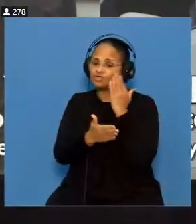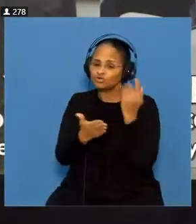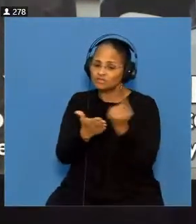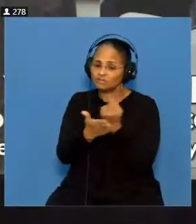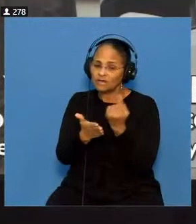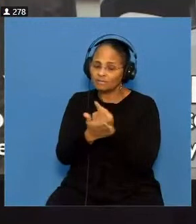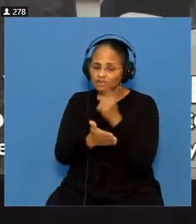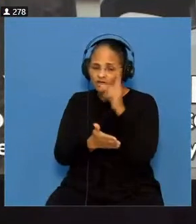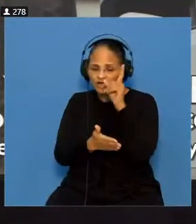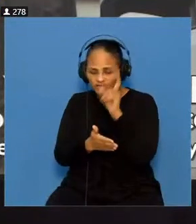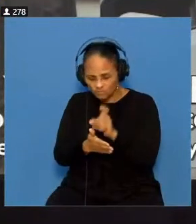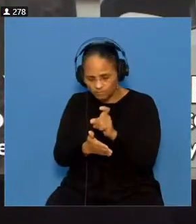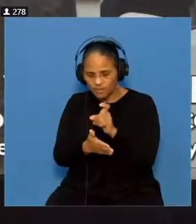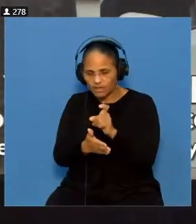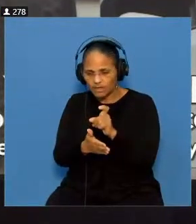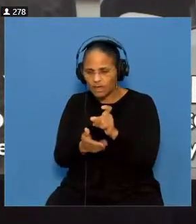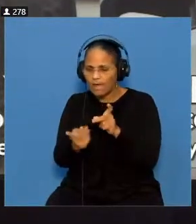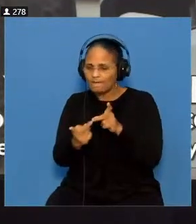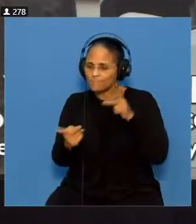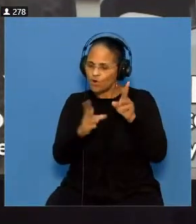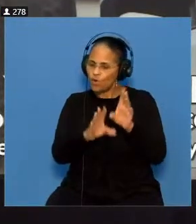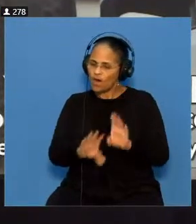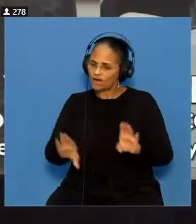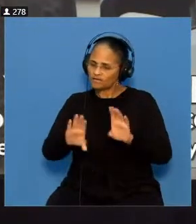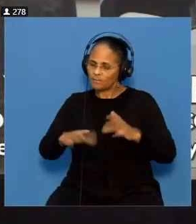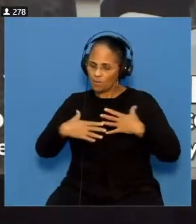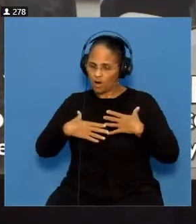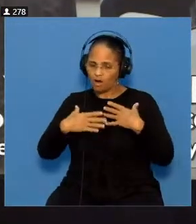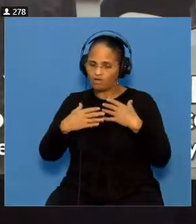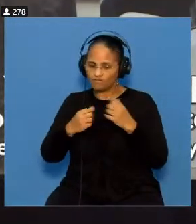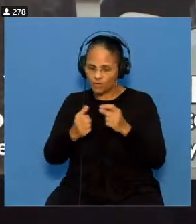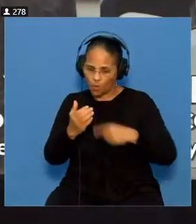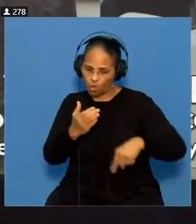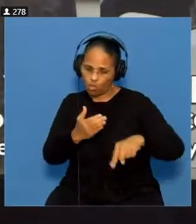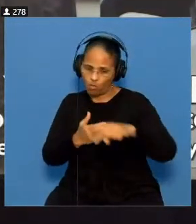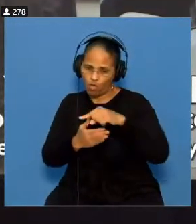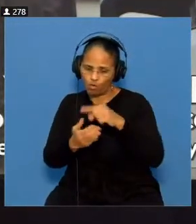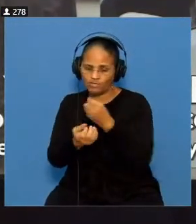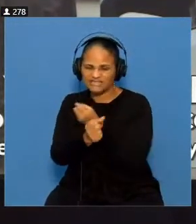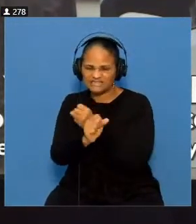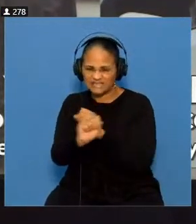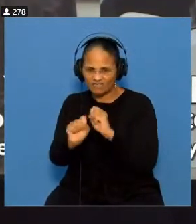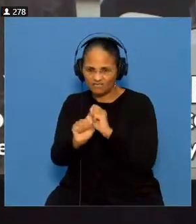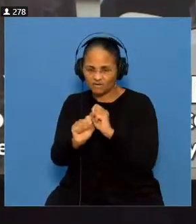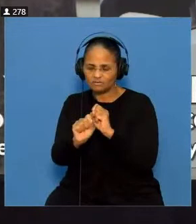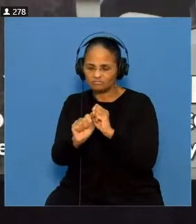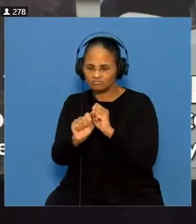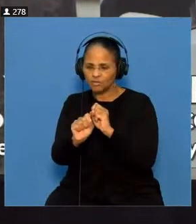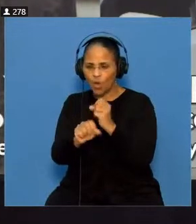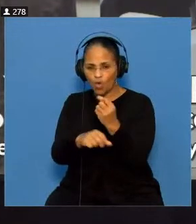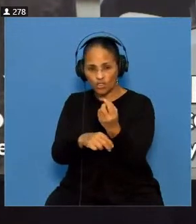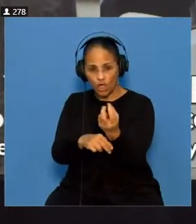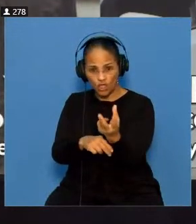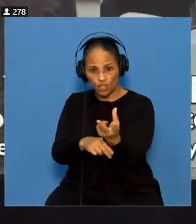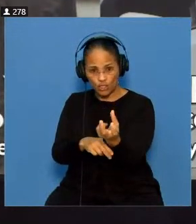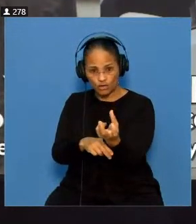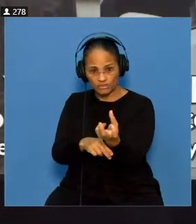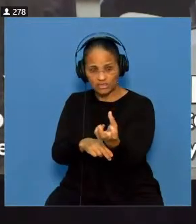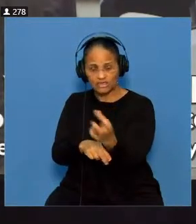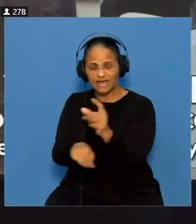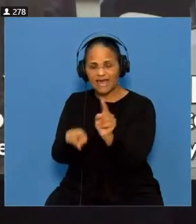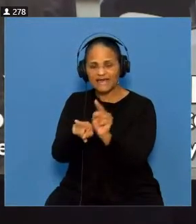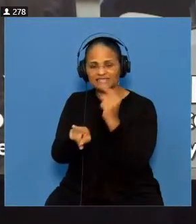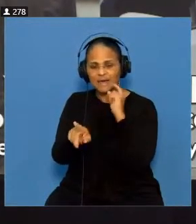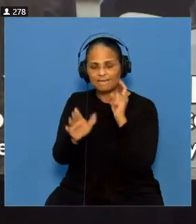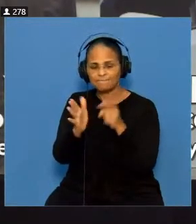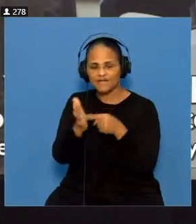to be a little bit more proactive. But we're confident that we'll be able to return to school safely in person on the 13th. As I mentioned